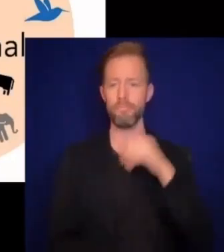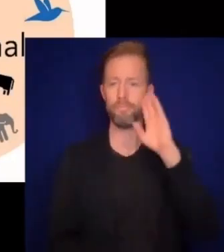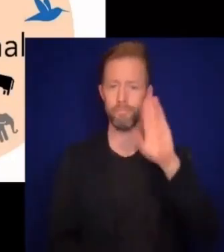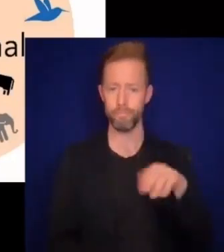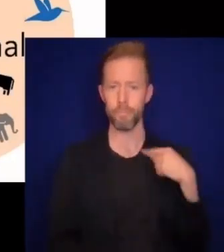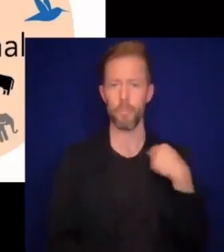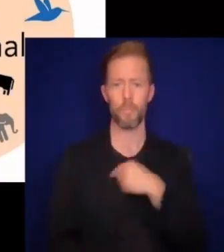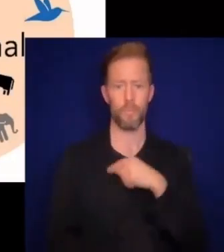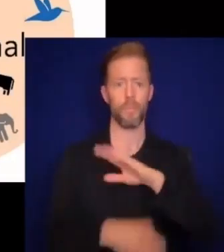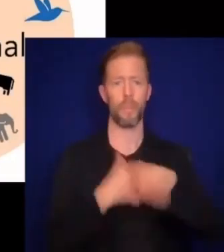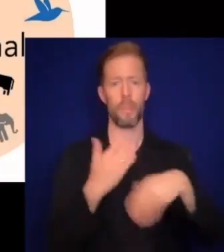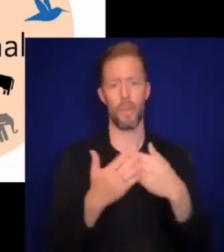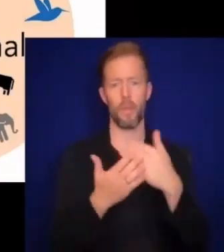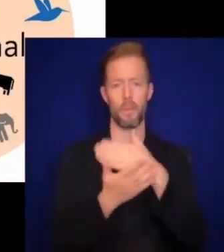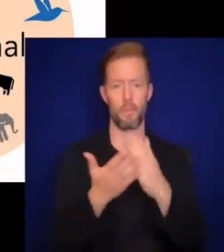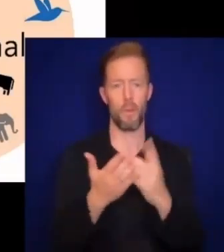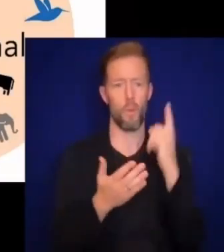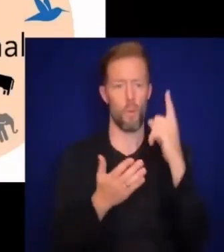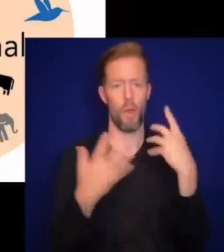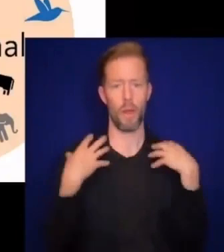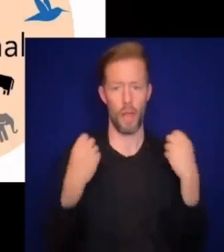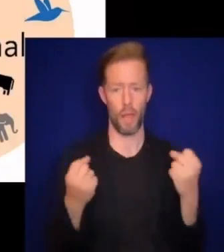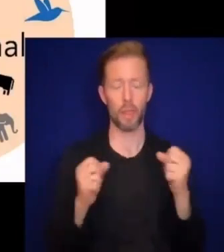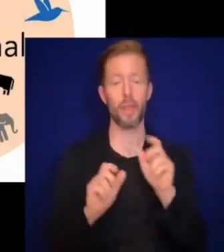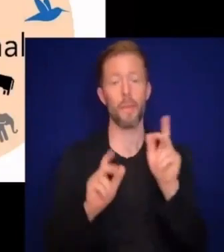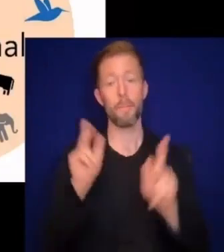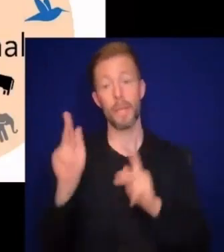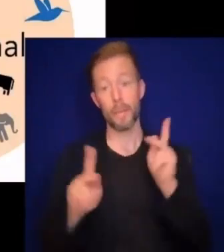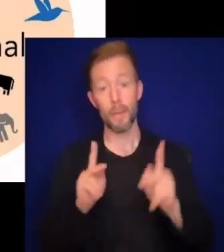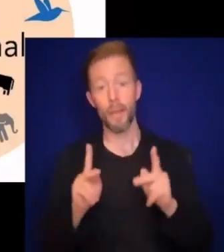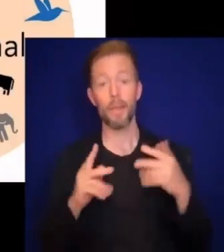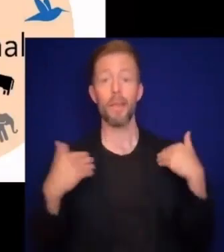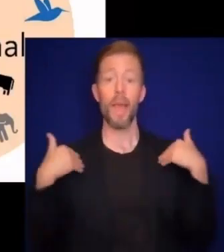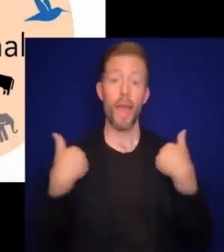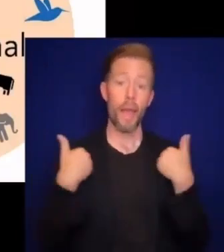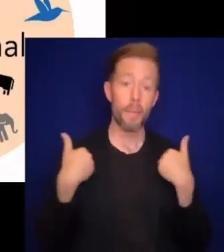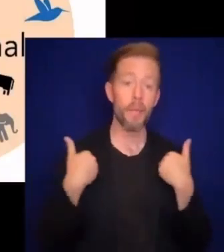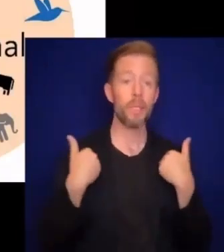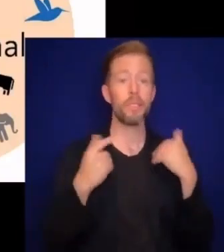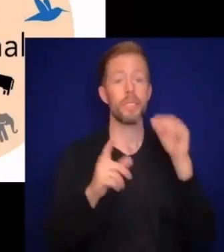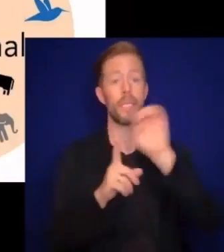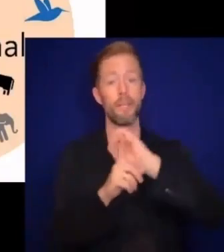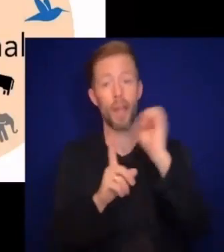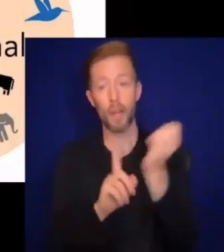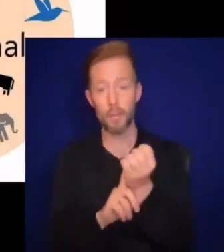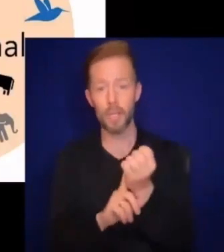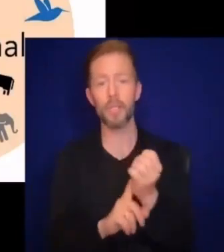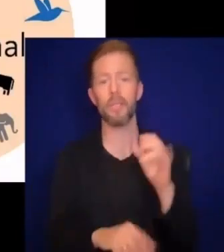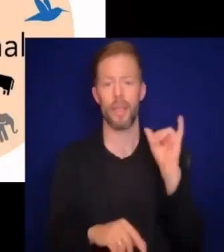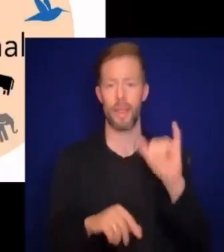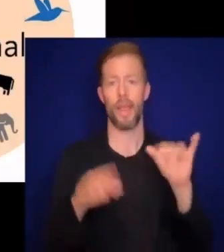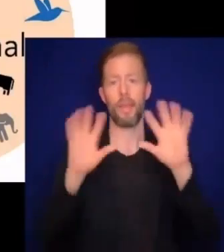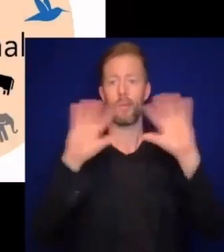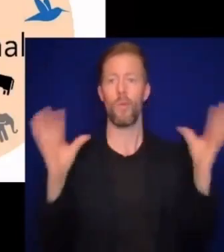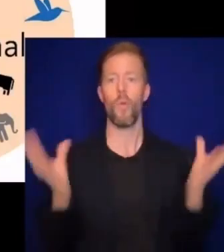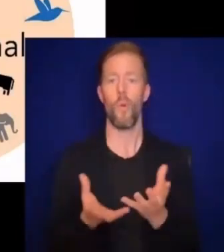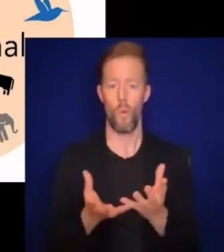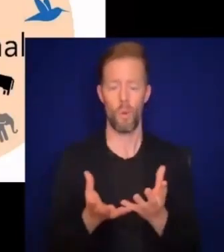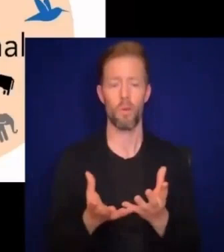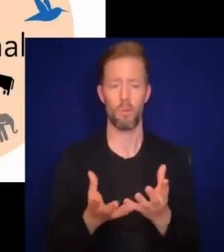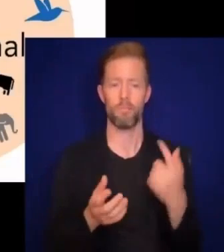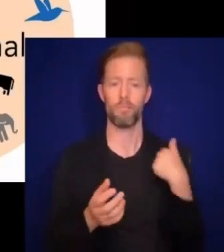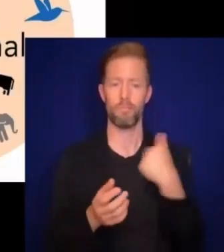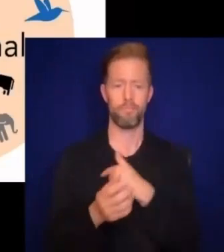all part of one health, where people, the animals, the environment is a